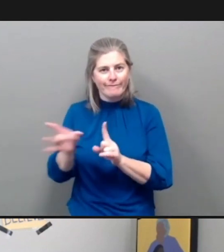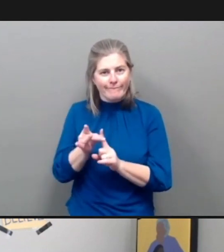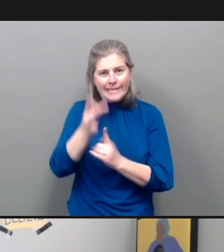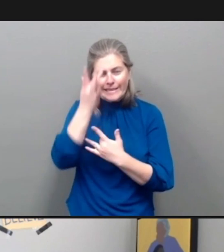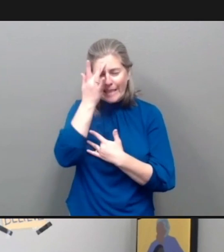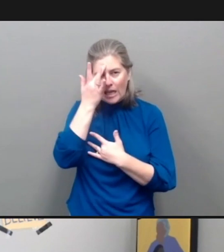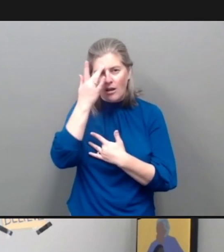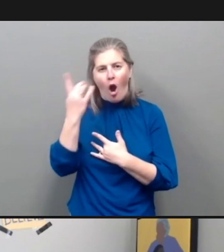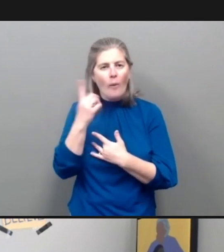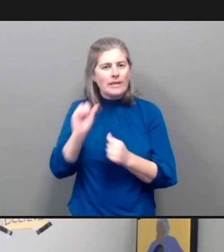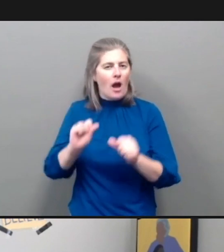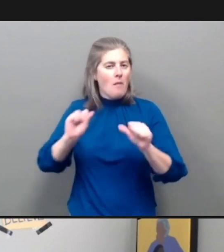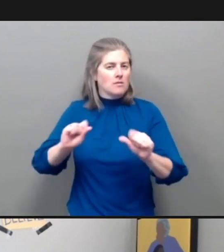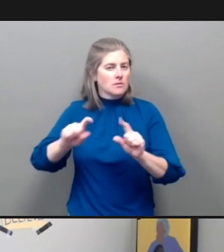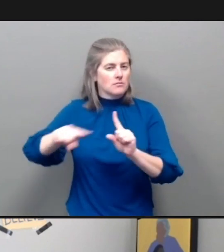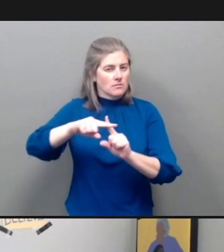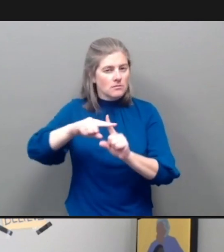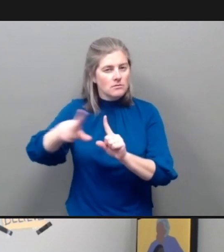that possibility.